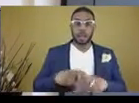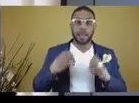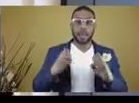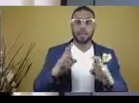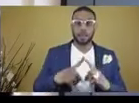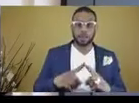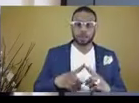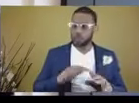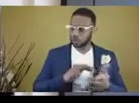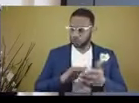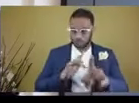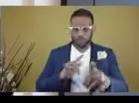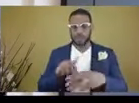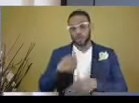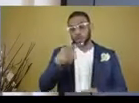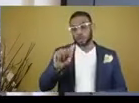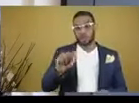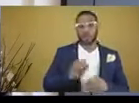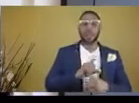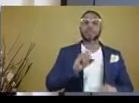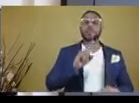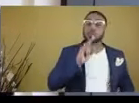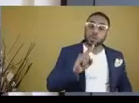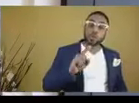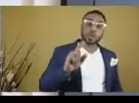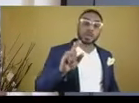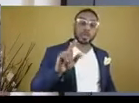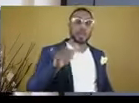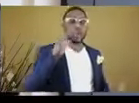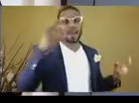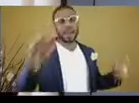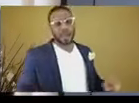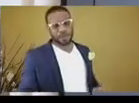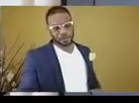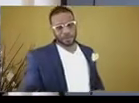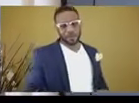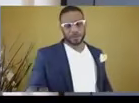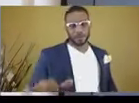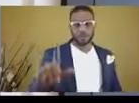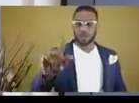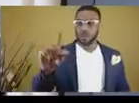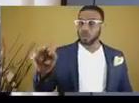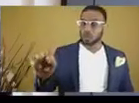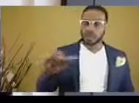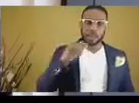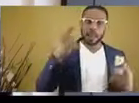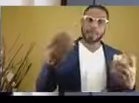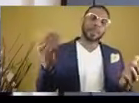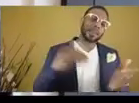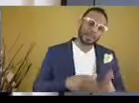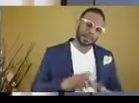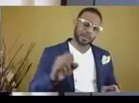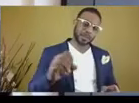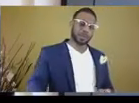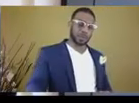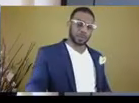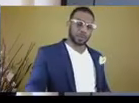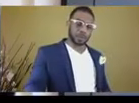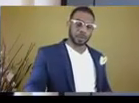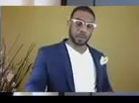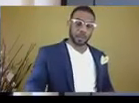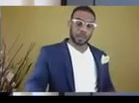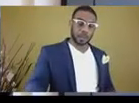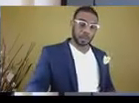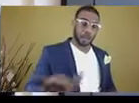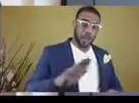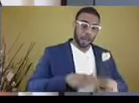efforts in Georgia to make sure that what happened in 2020 doesn't happen again. So I caution people